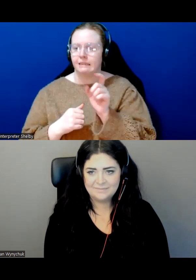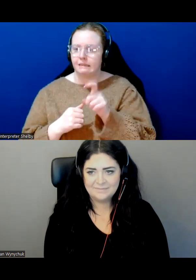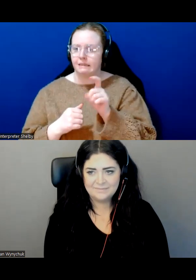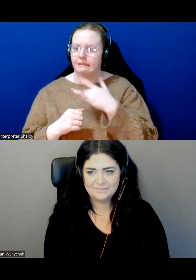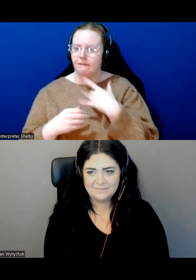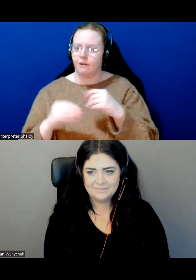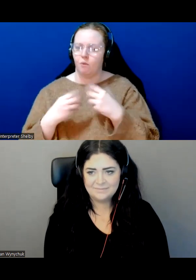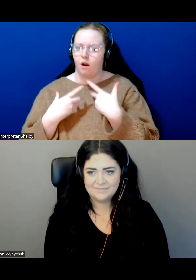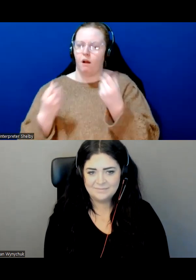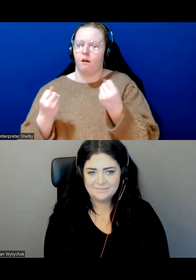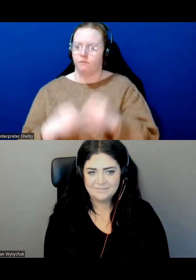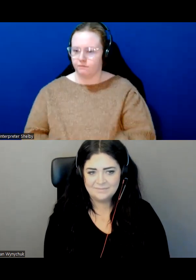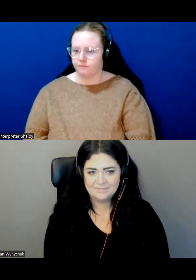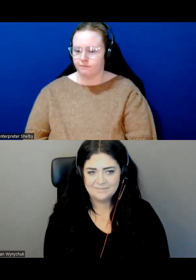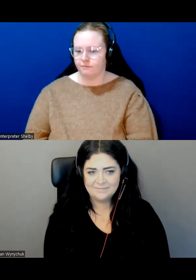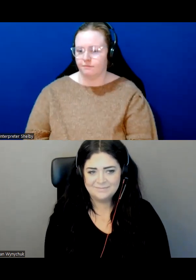I think.